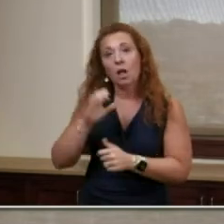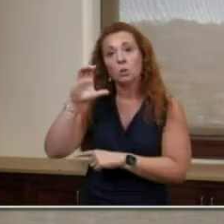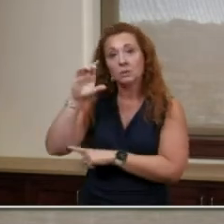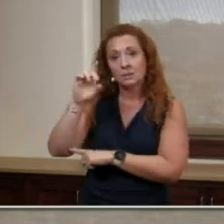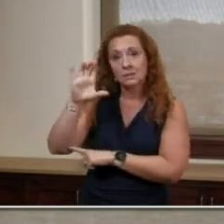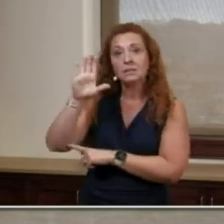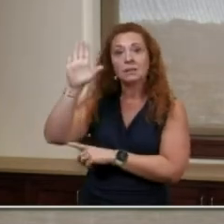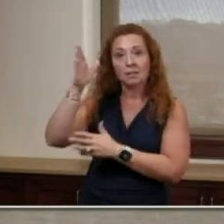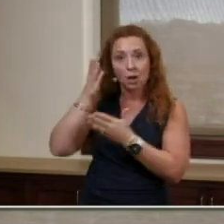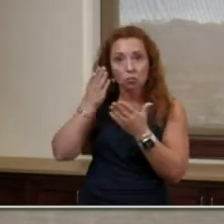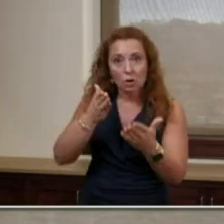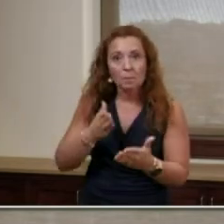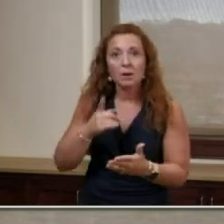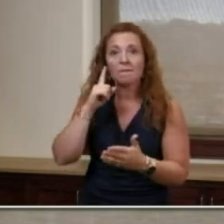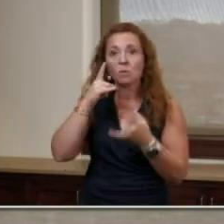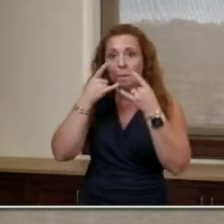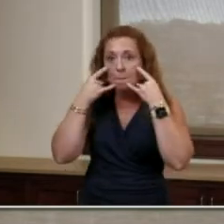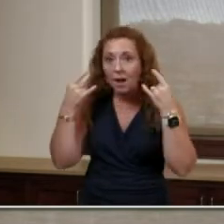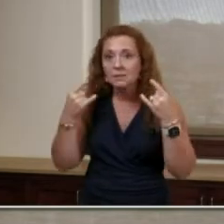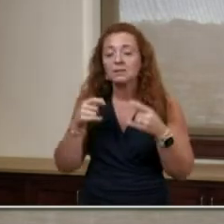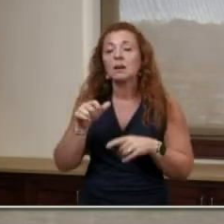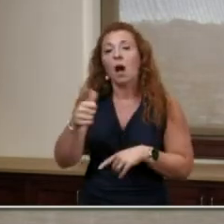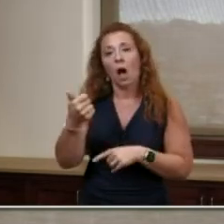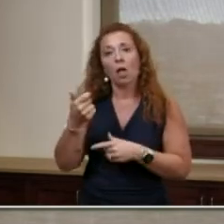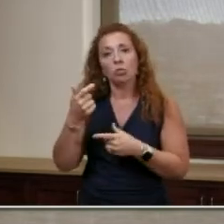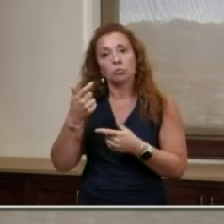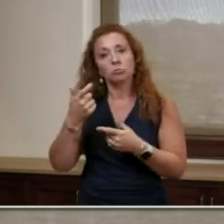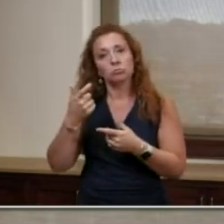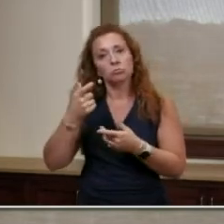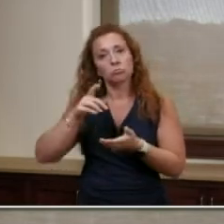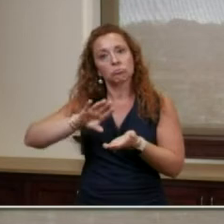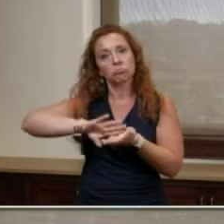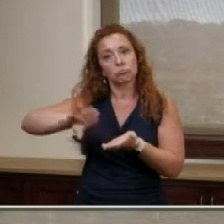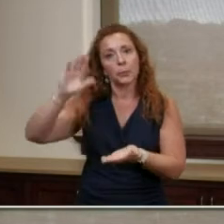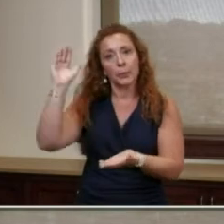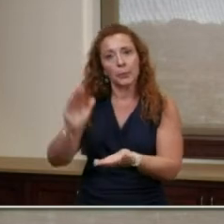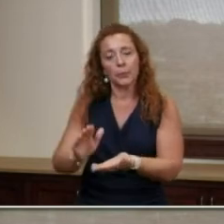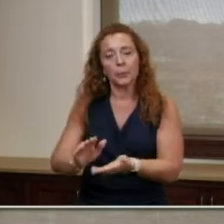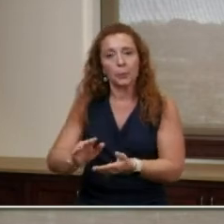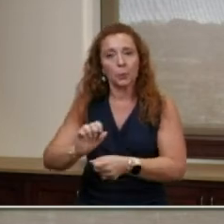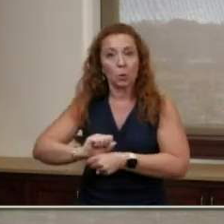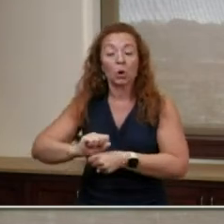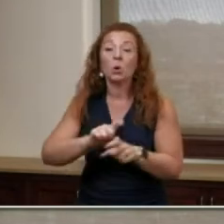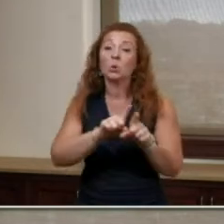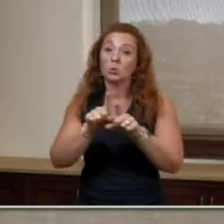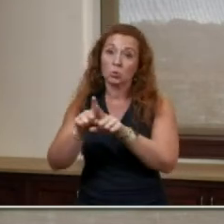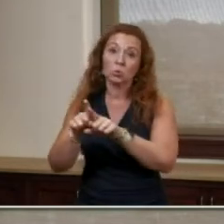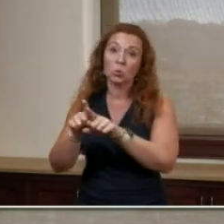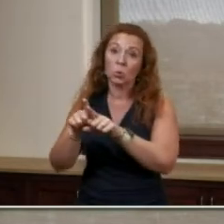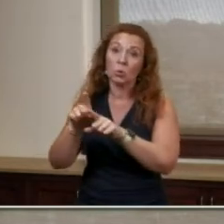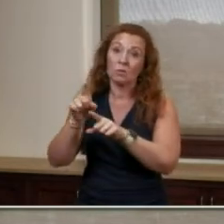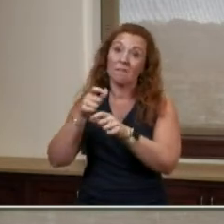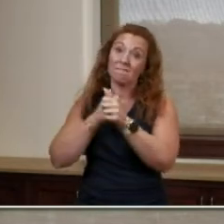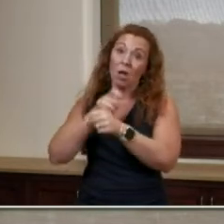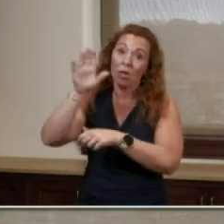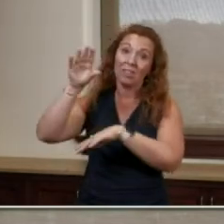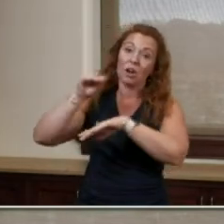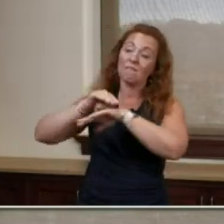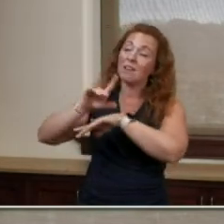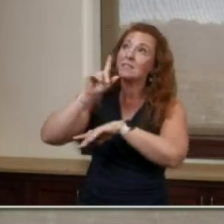masking and other mitigation efforts, and following their advice that all eligible people should get vaccinated as soon as possible.